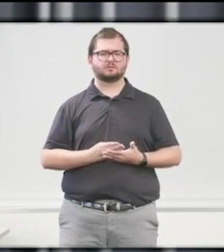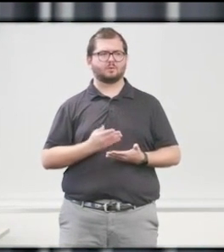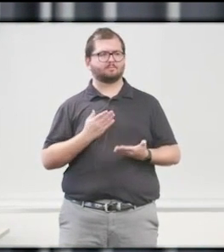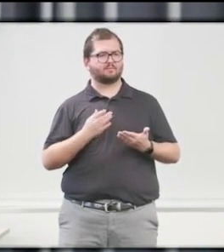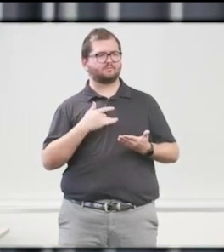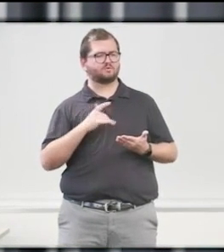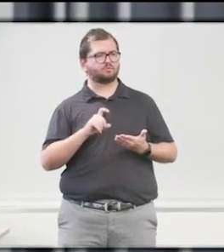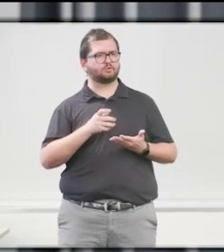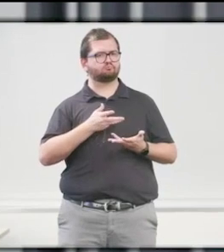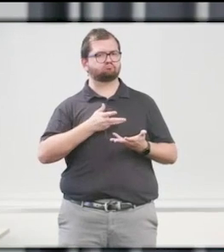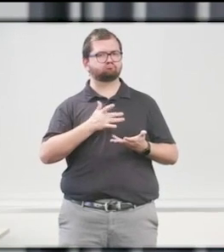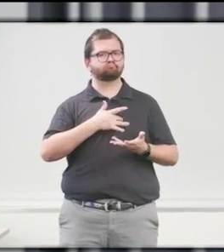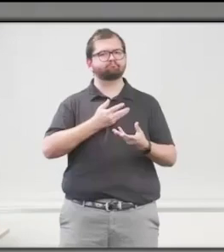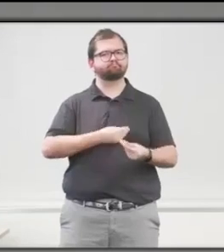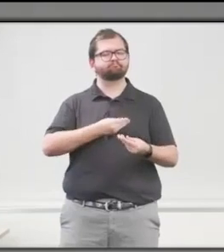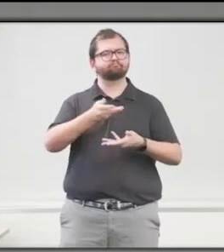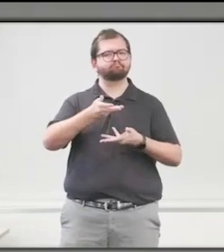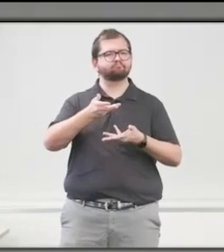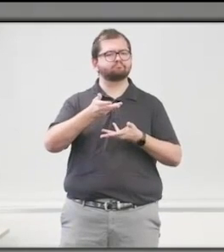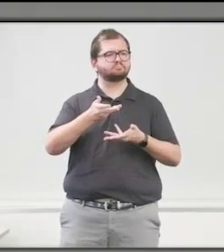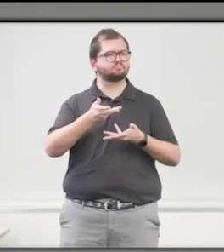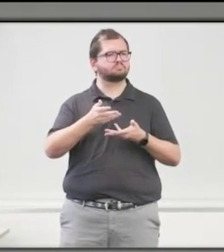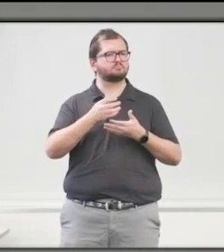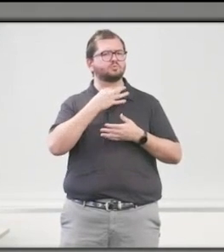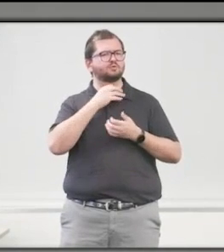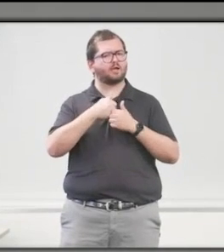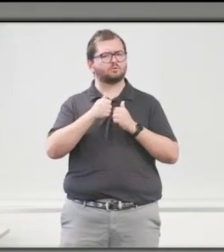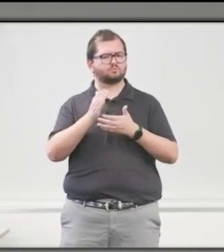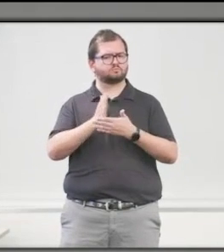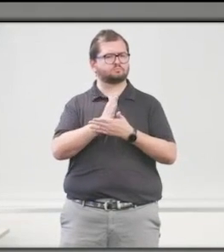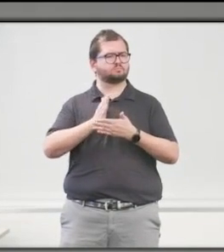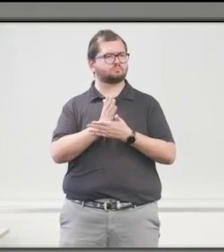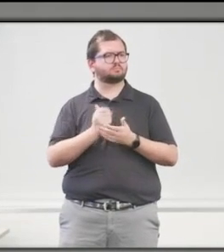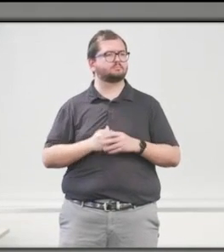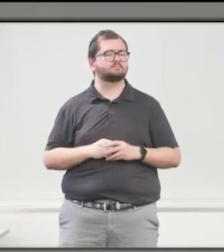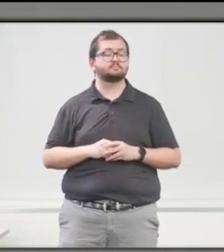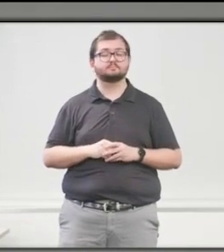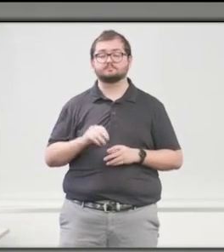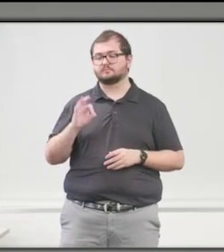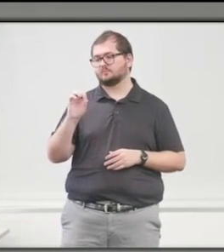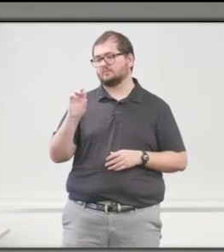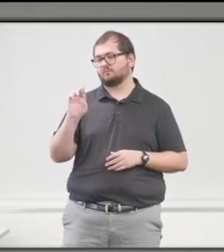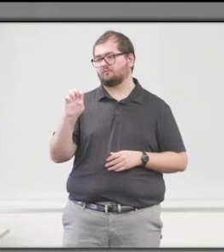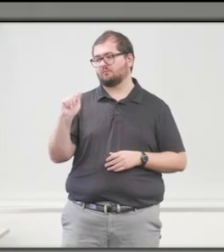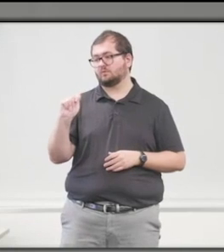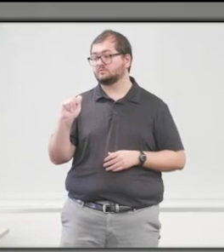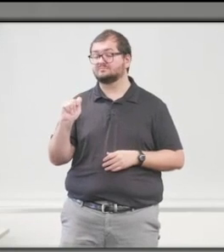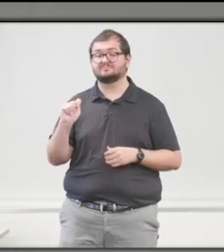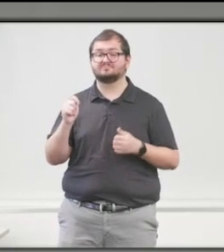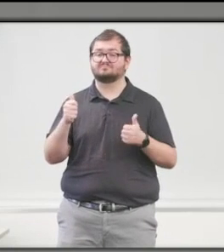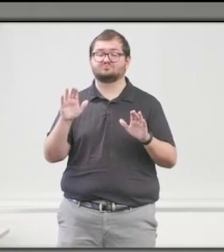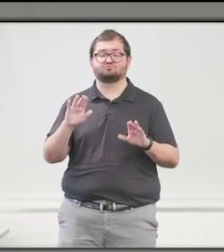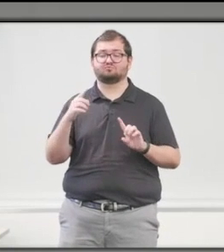or sometime do we need to reel that back in? Stan, that's a great question because, you know, to your point, the idea of